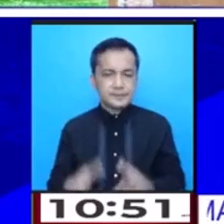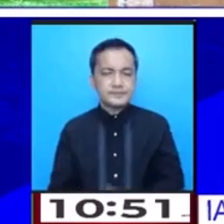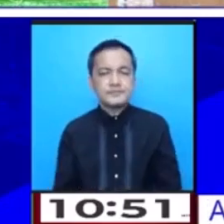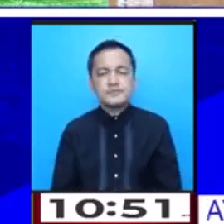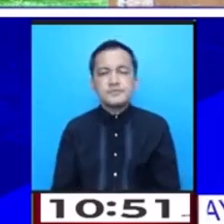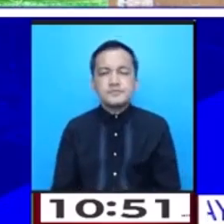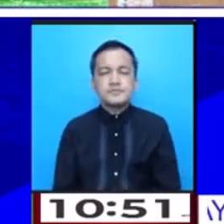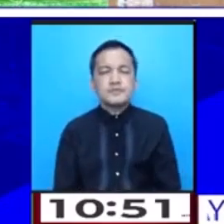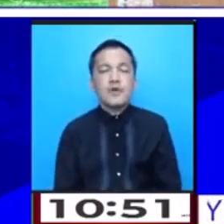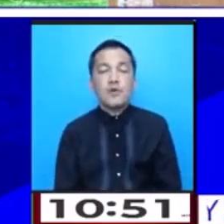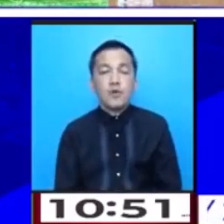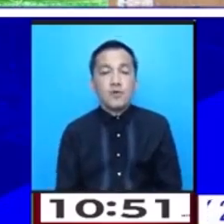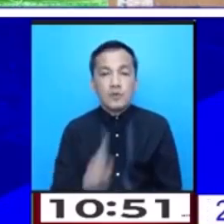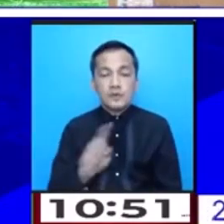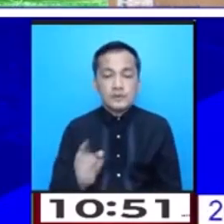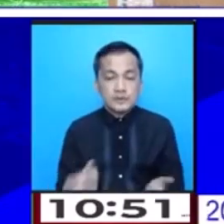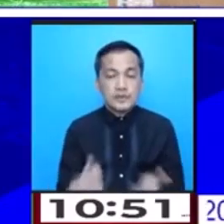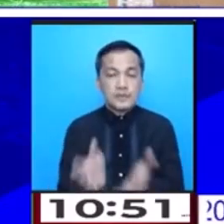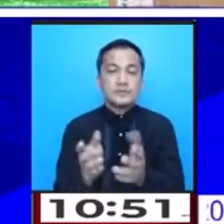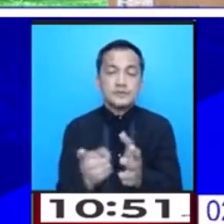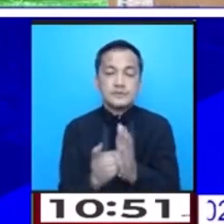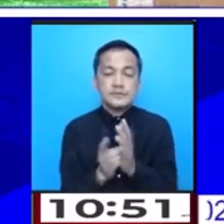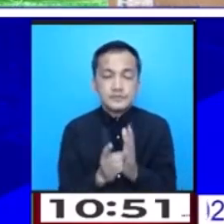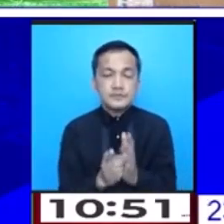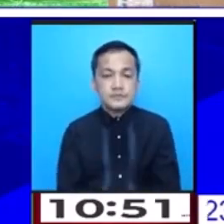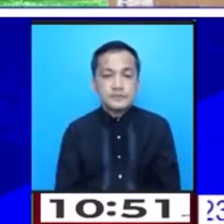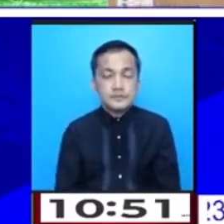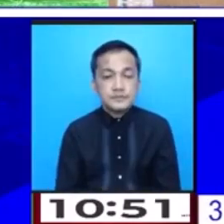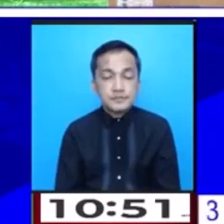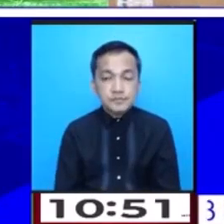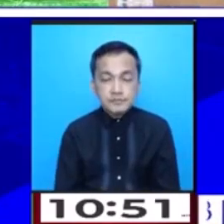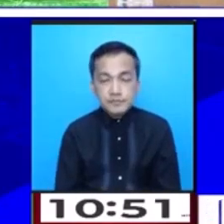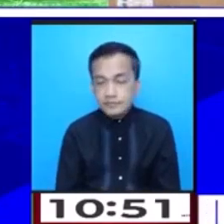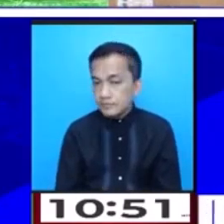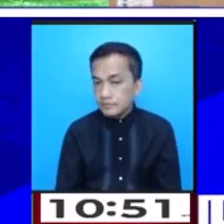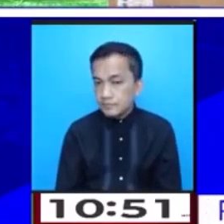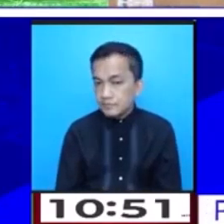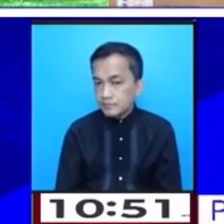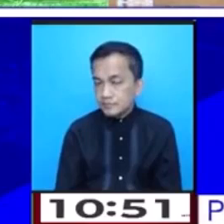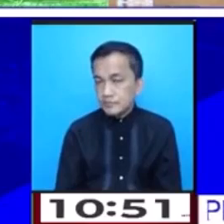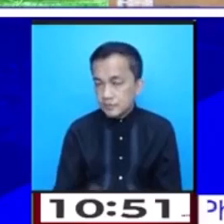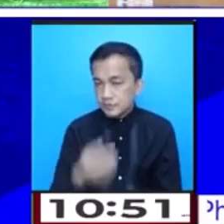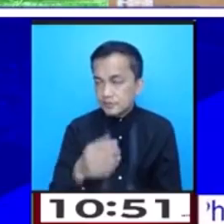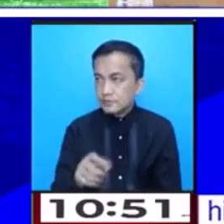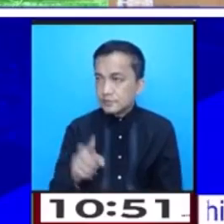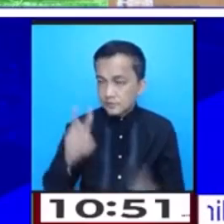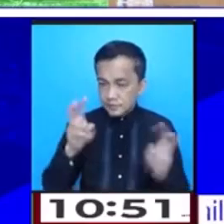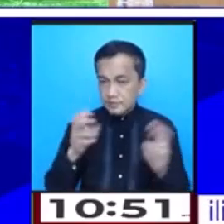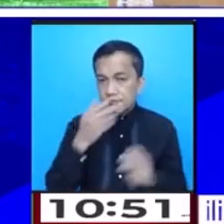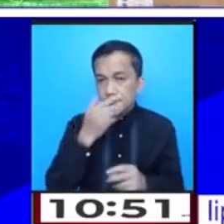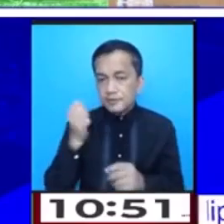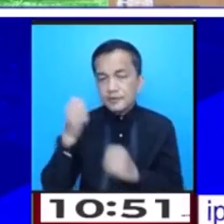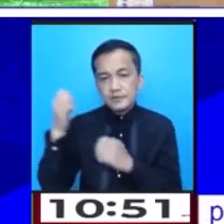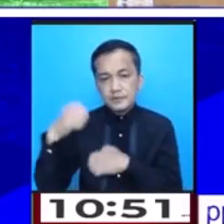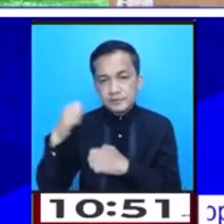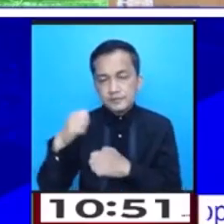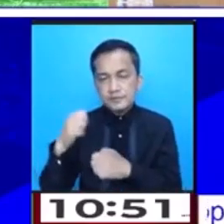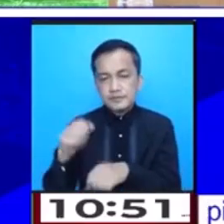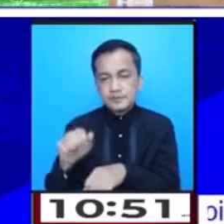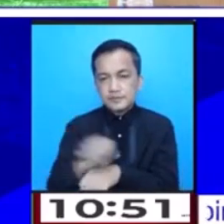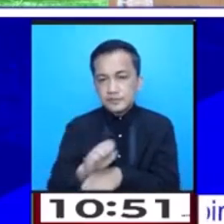pent-up demand is obviously when that comes with better expectations of employment